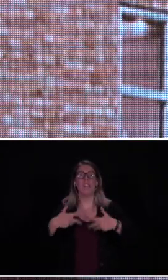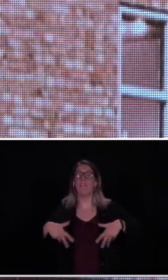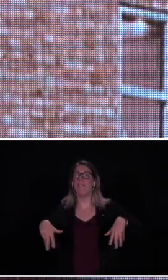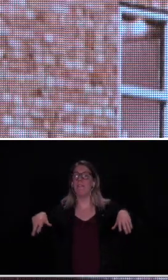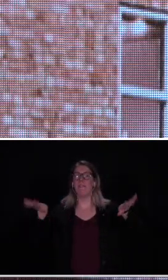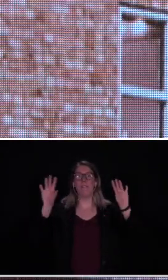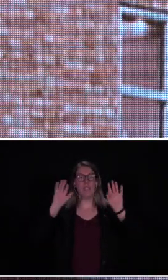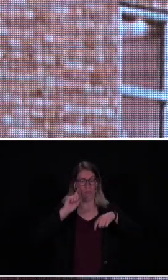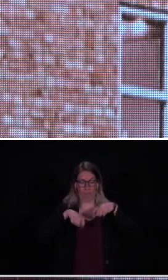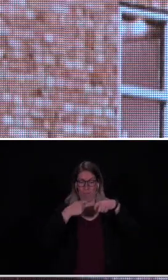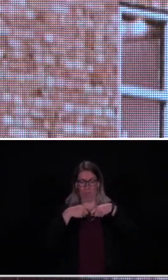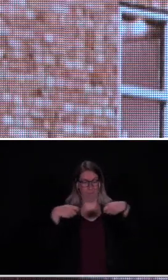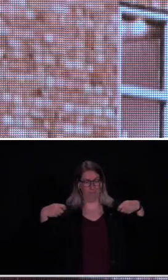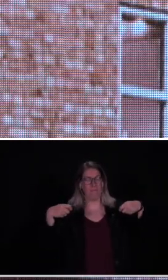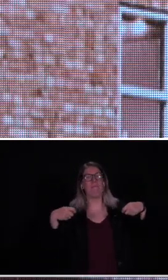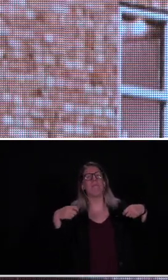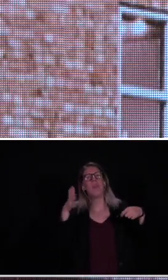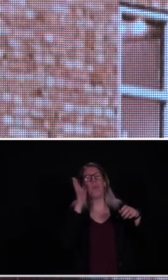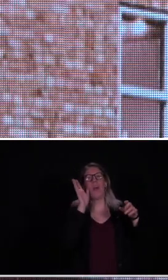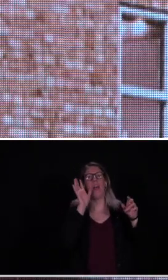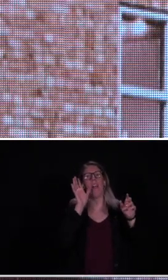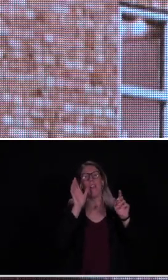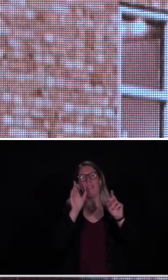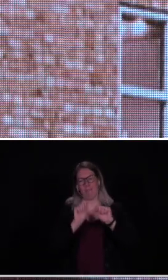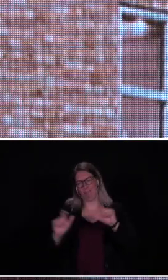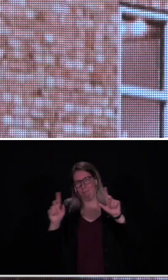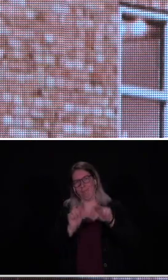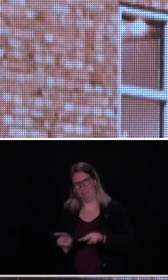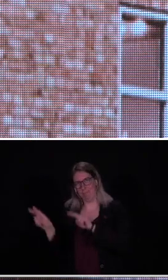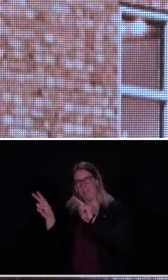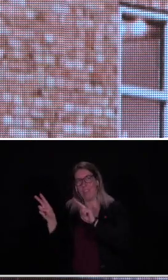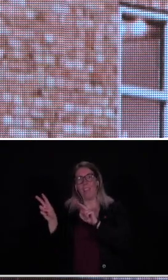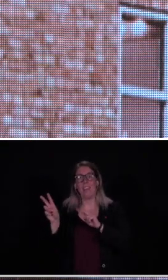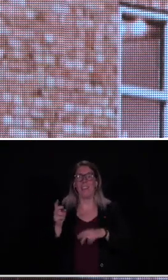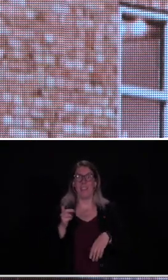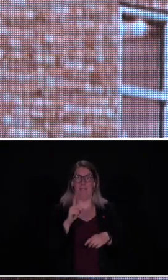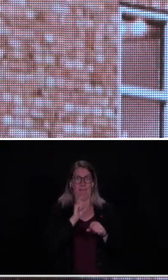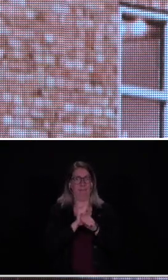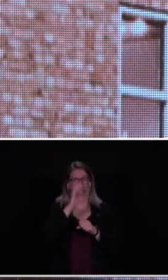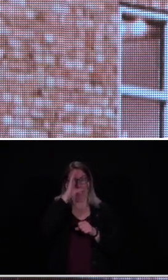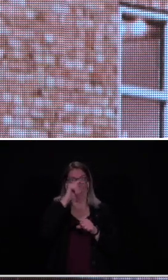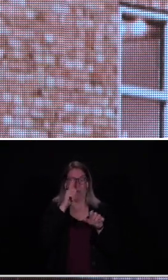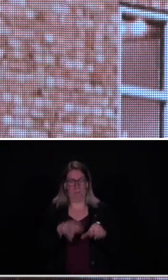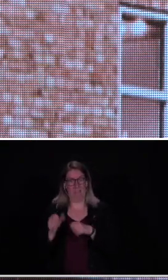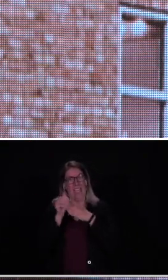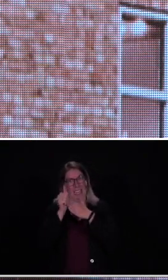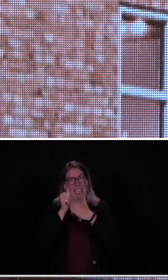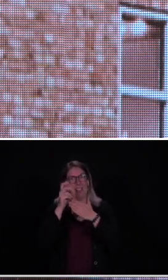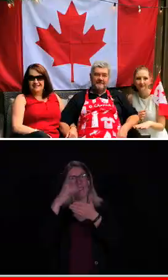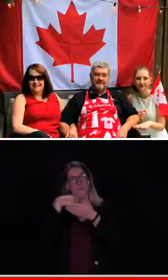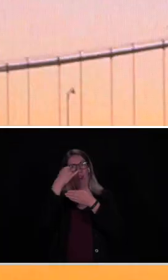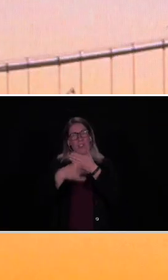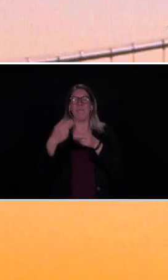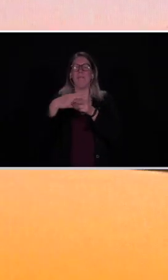this virtual day celebration, we'd like to turn things over to, the guy who was the leader of this project, Stan.